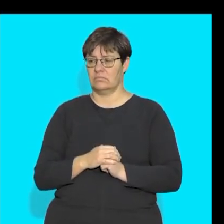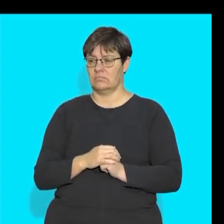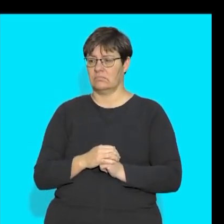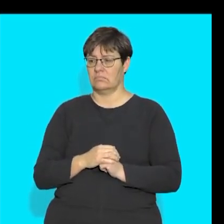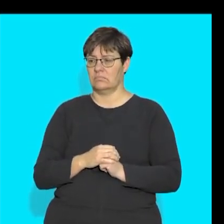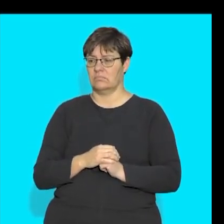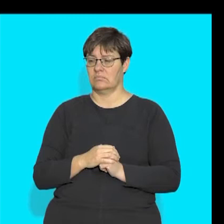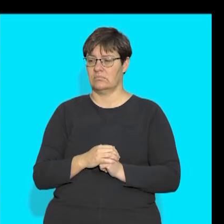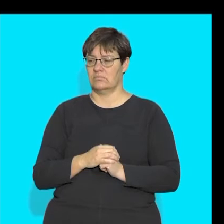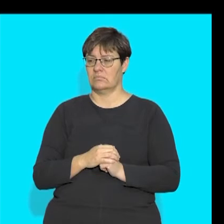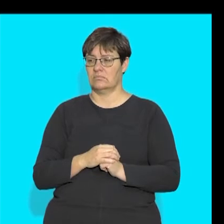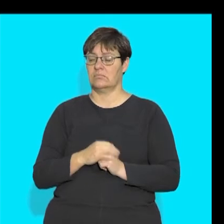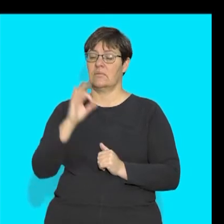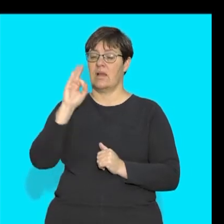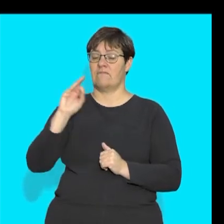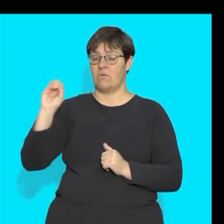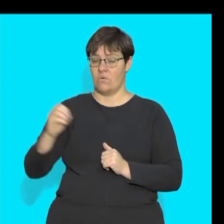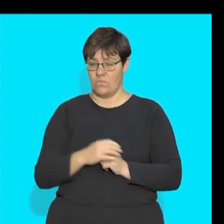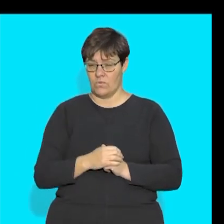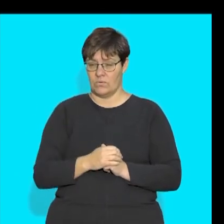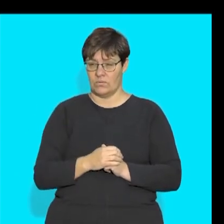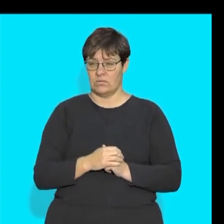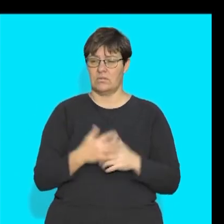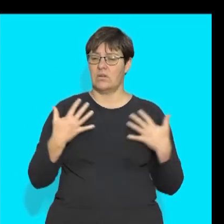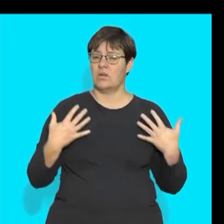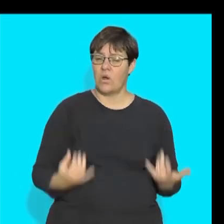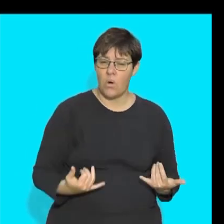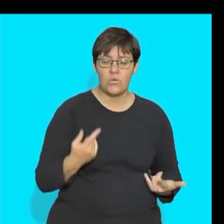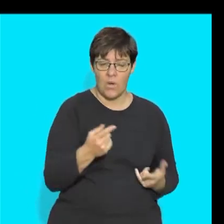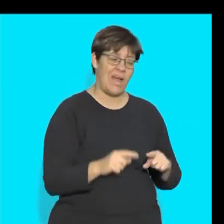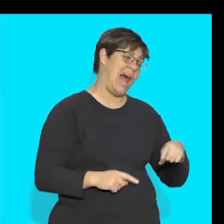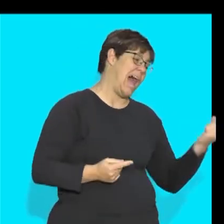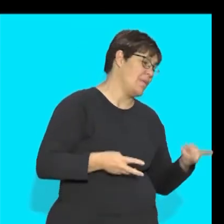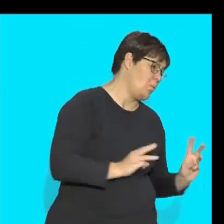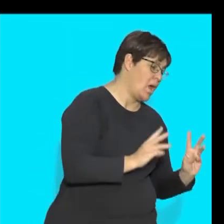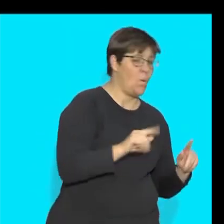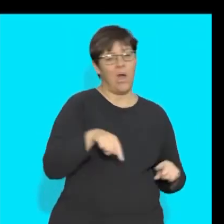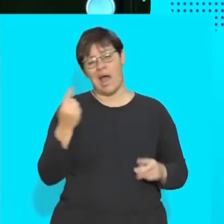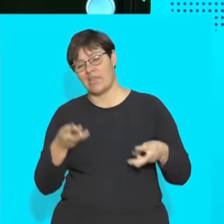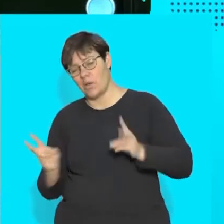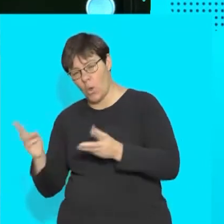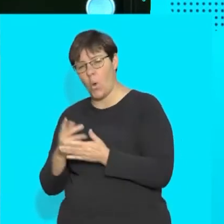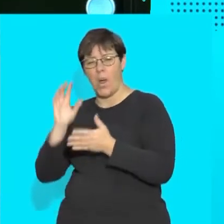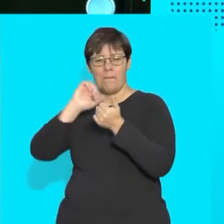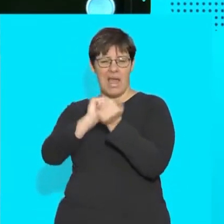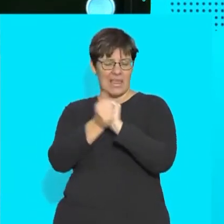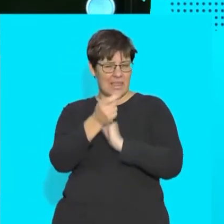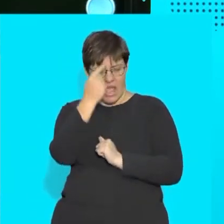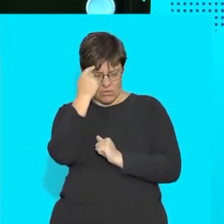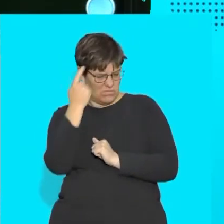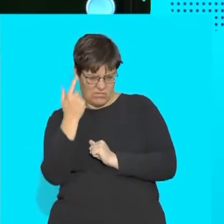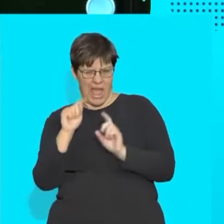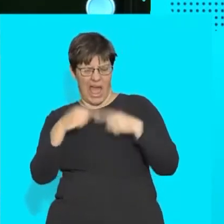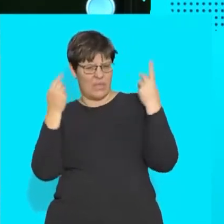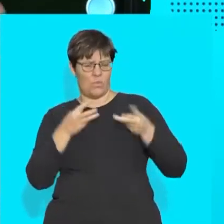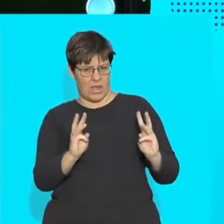now, if you have another way to do this, so if mathematically you can see another way to do this,